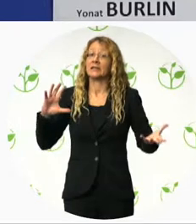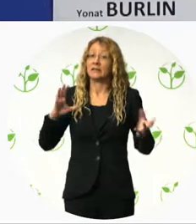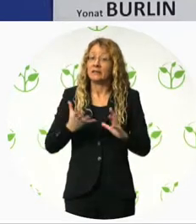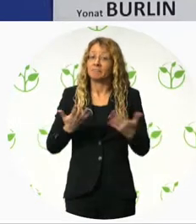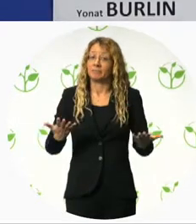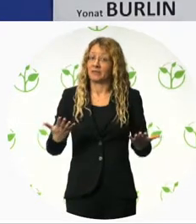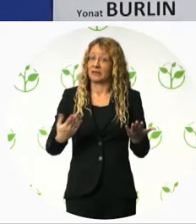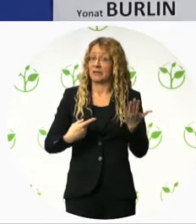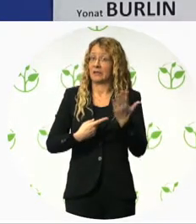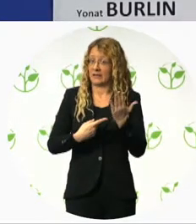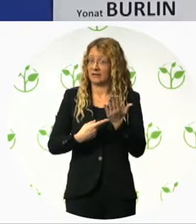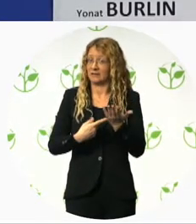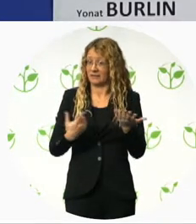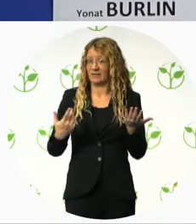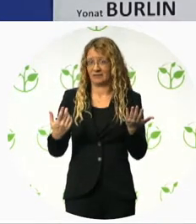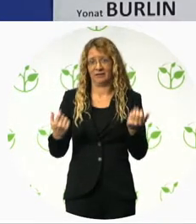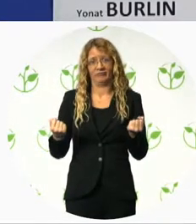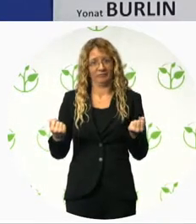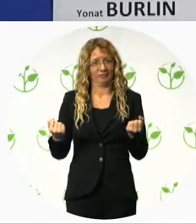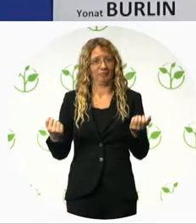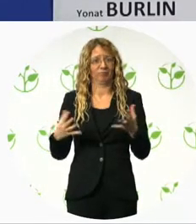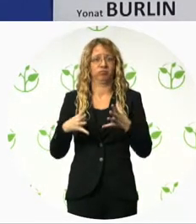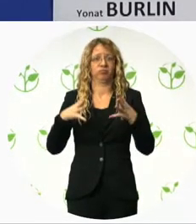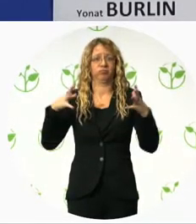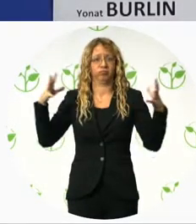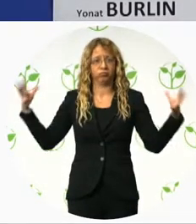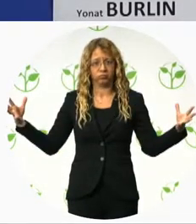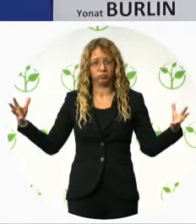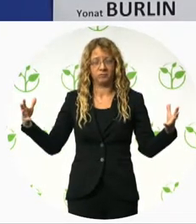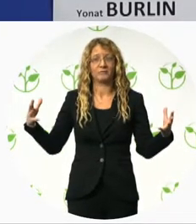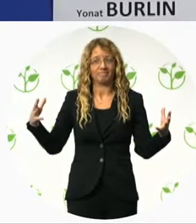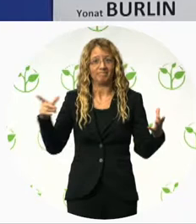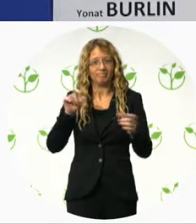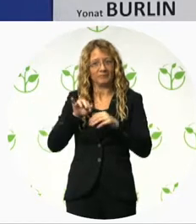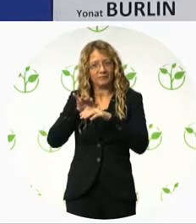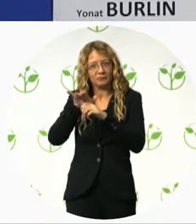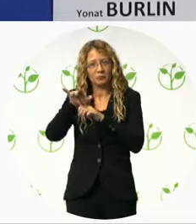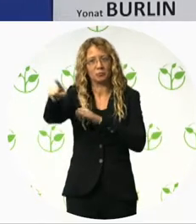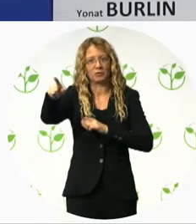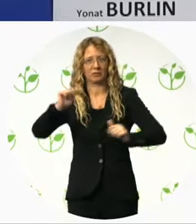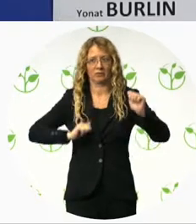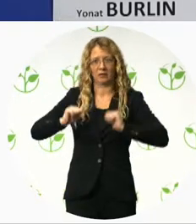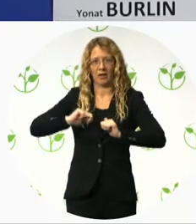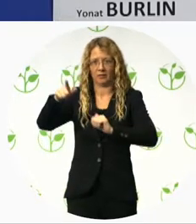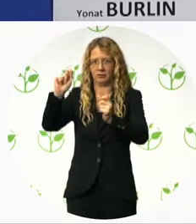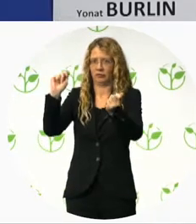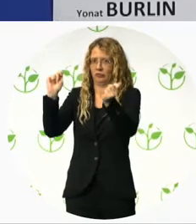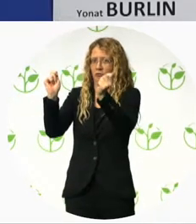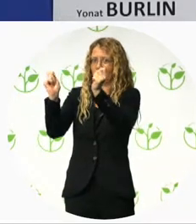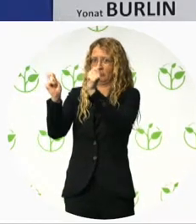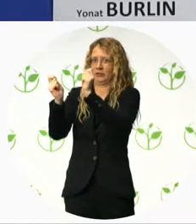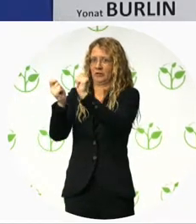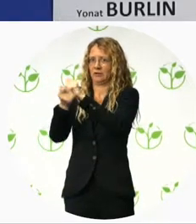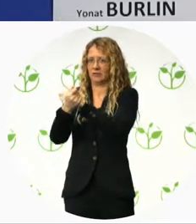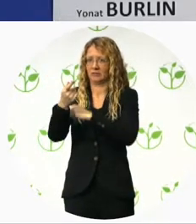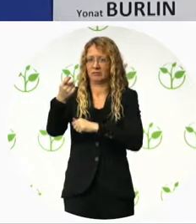accessibility standards for the whole industry. And no one will no longer to be able to afford to not be fully accessible every single performance, and that